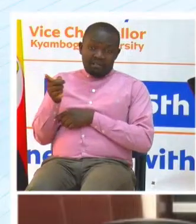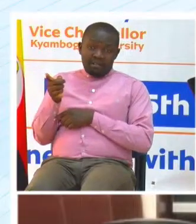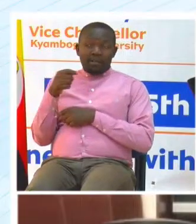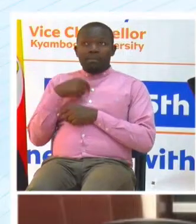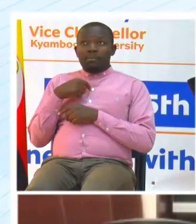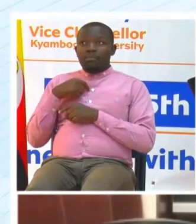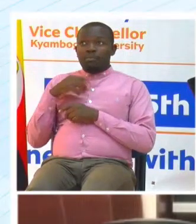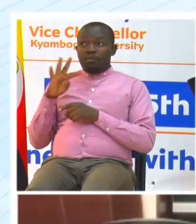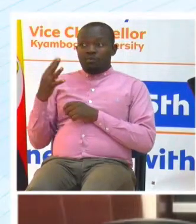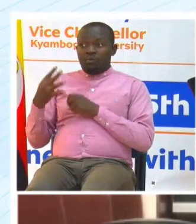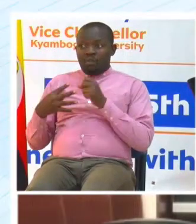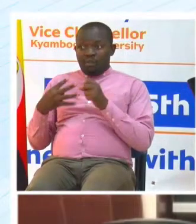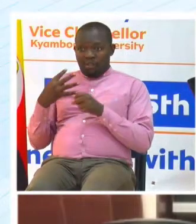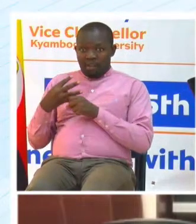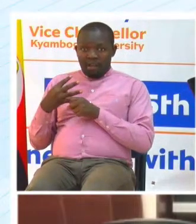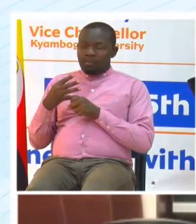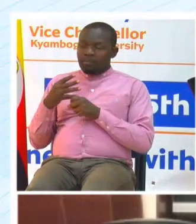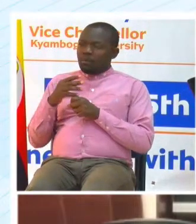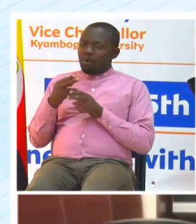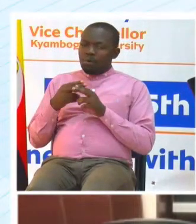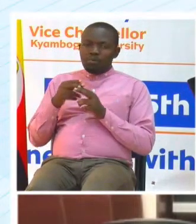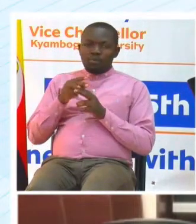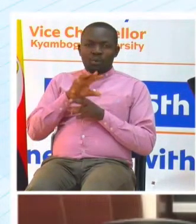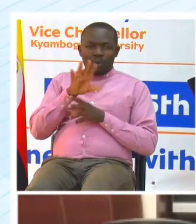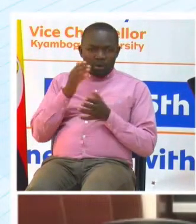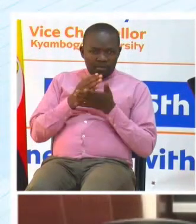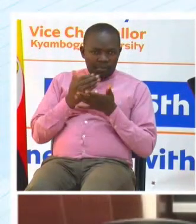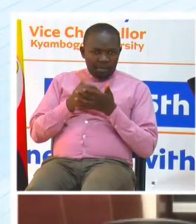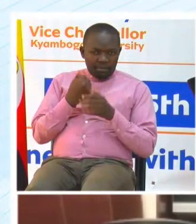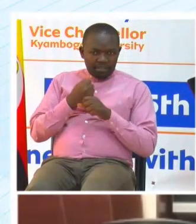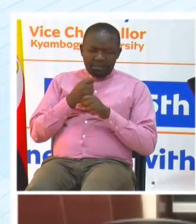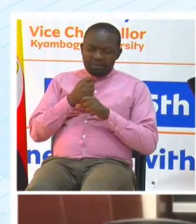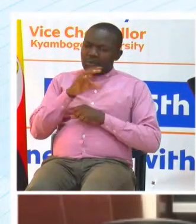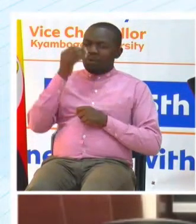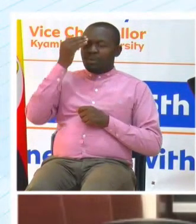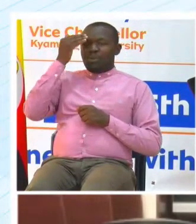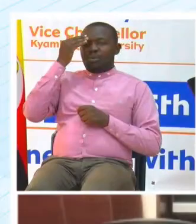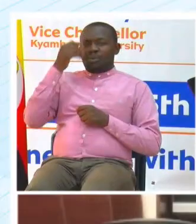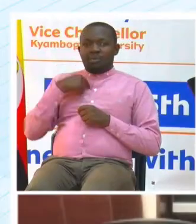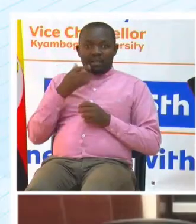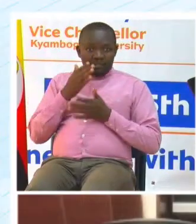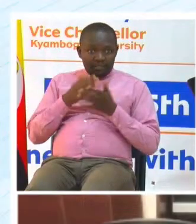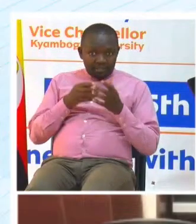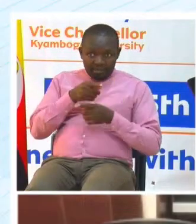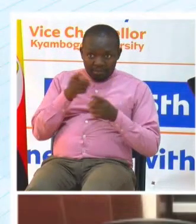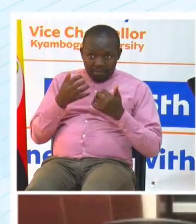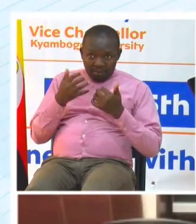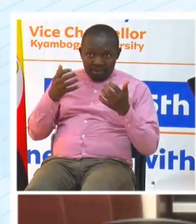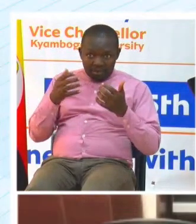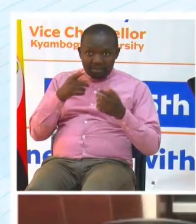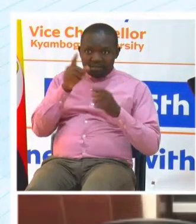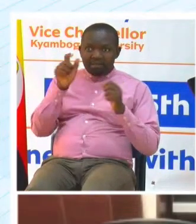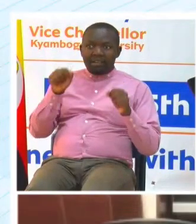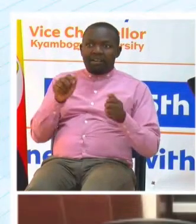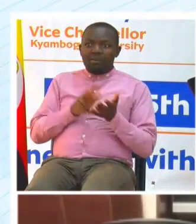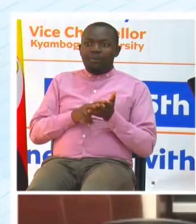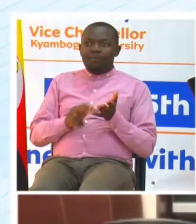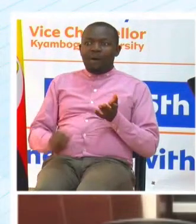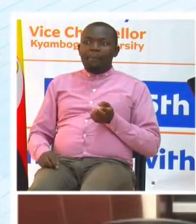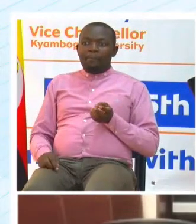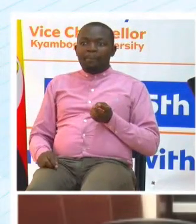every lecturer in my department knew me. I think some in the audience can confirm that from